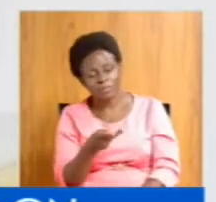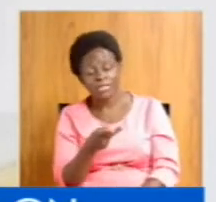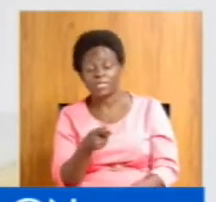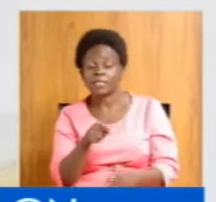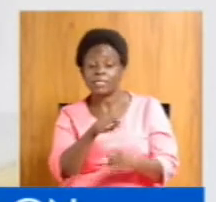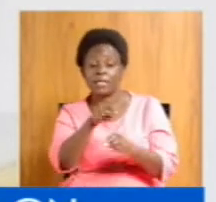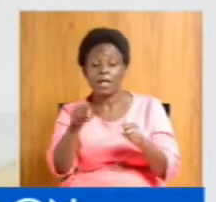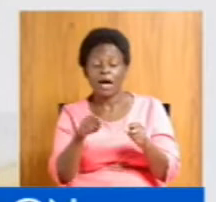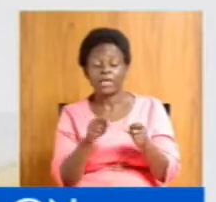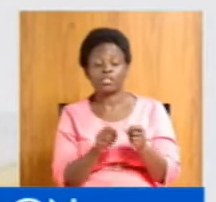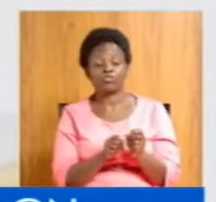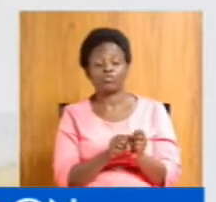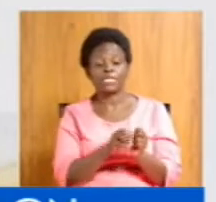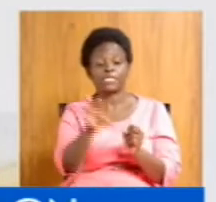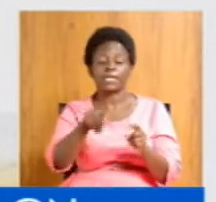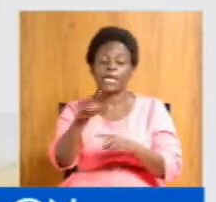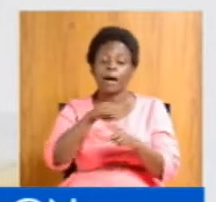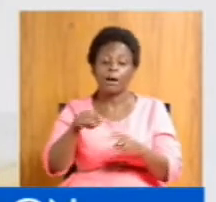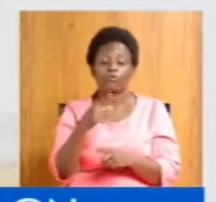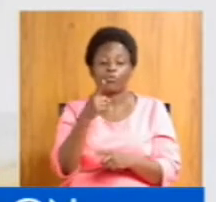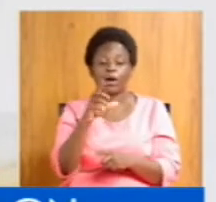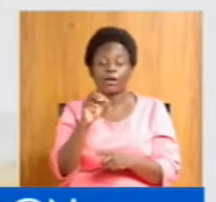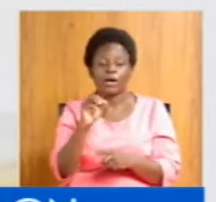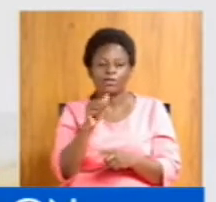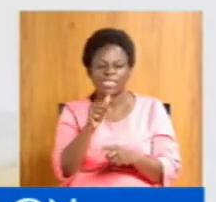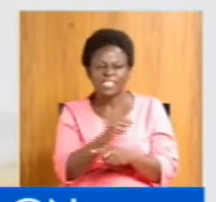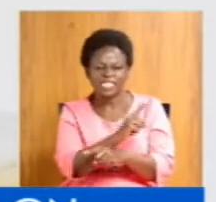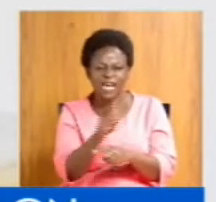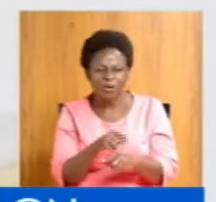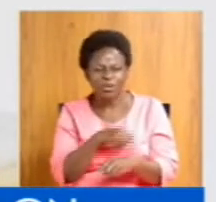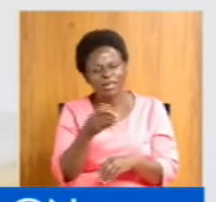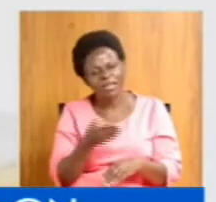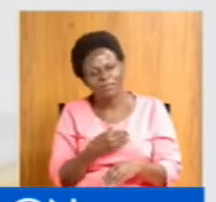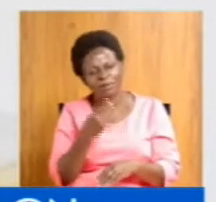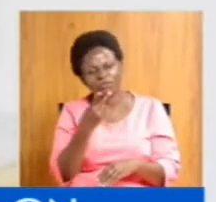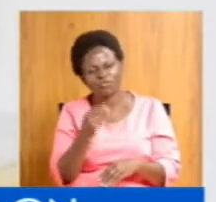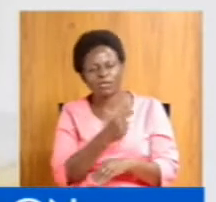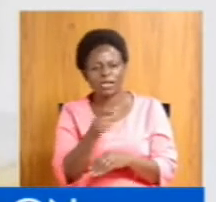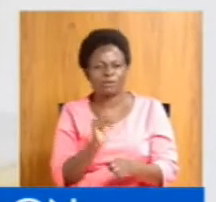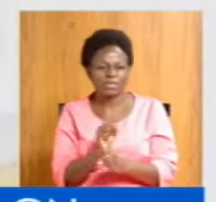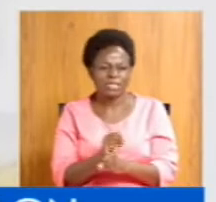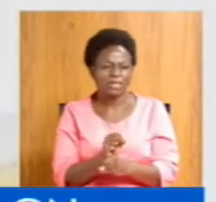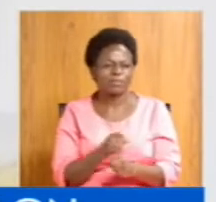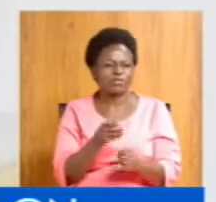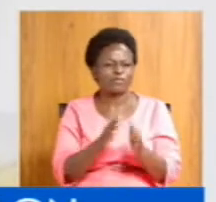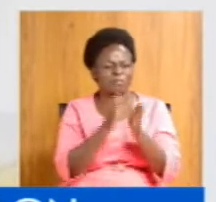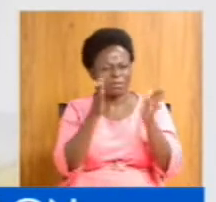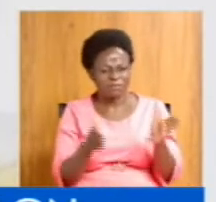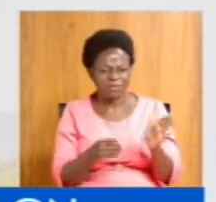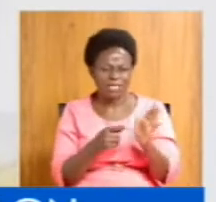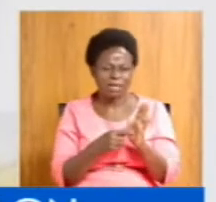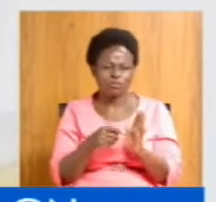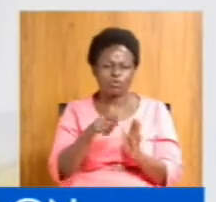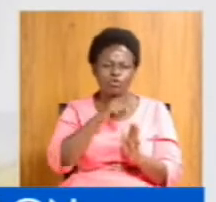and you discharge 100 milliampire per hour, you're going to have about 20 hours of work. But if you're using platforms such